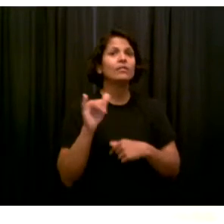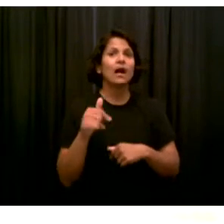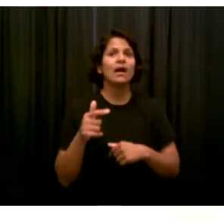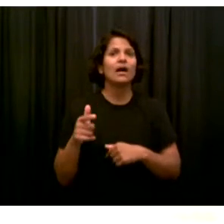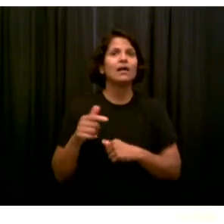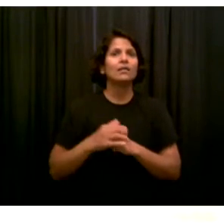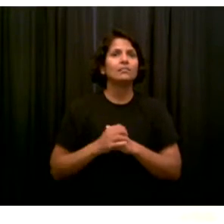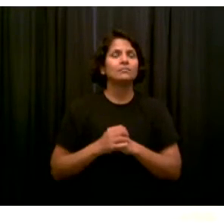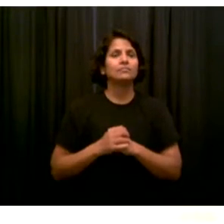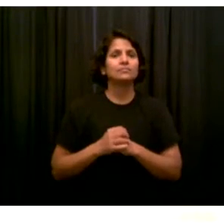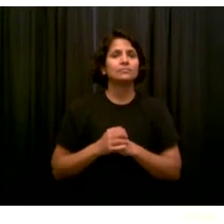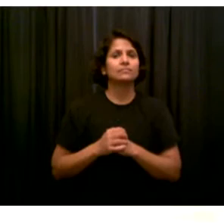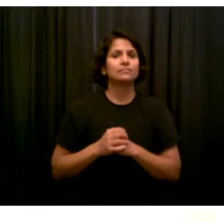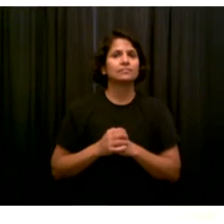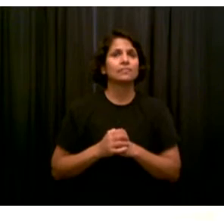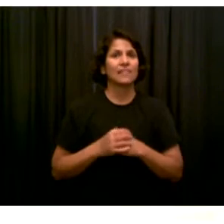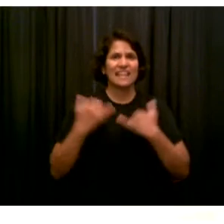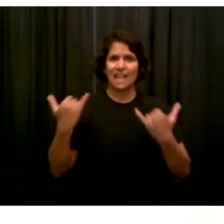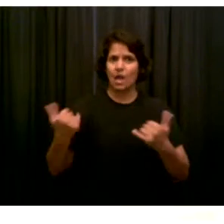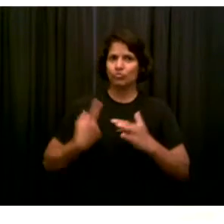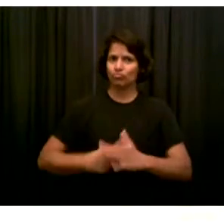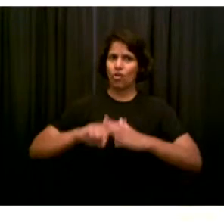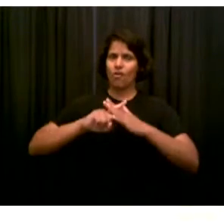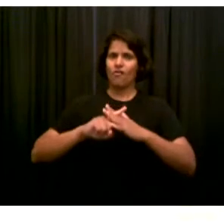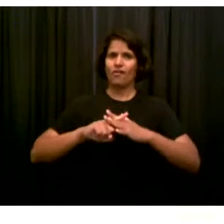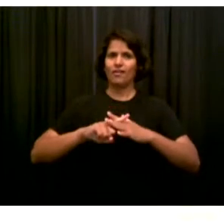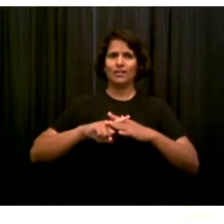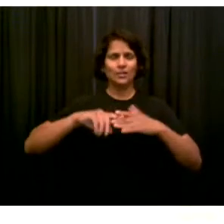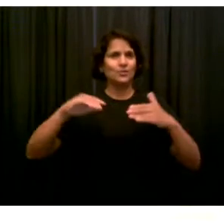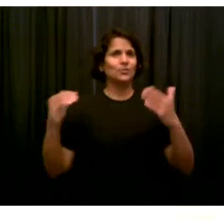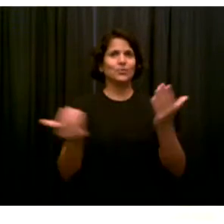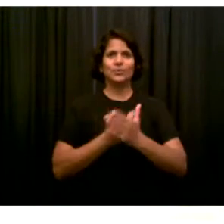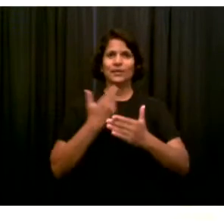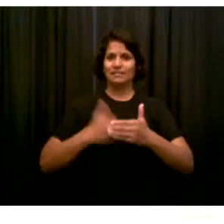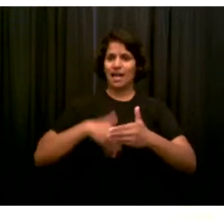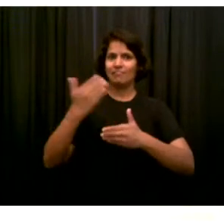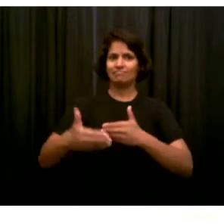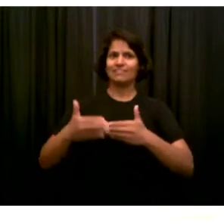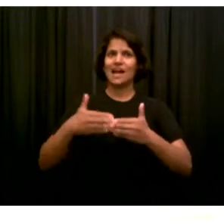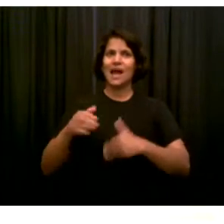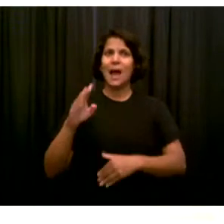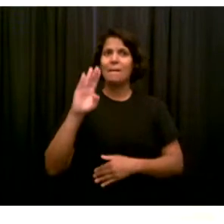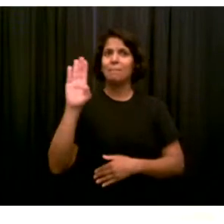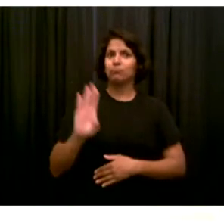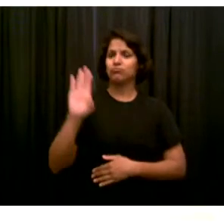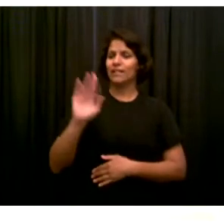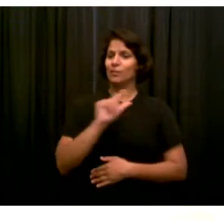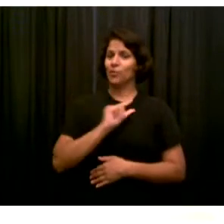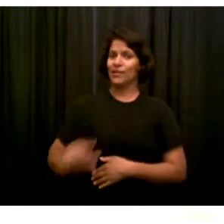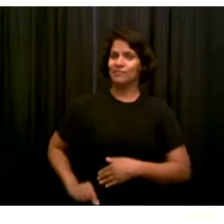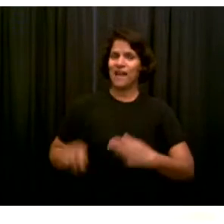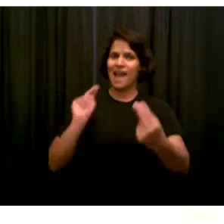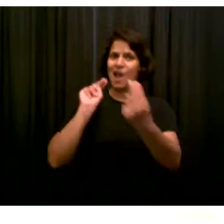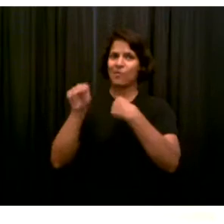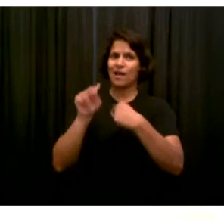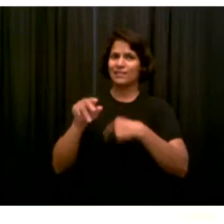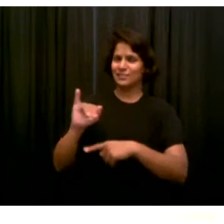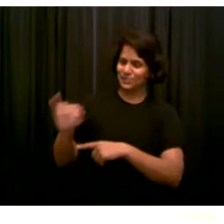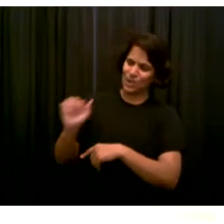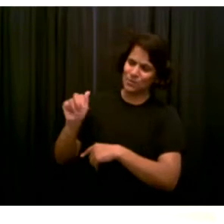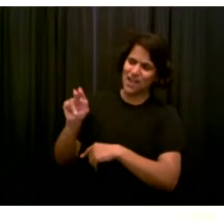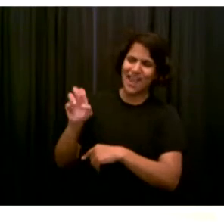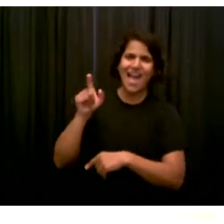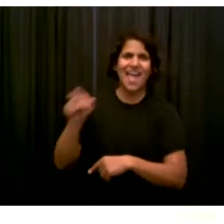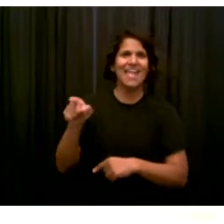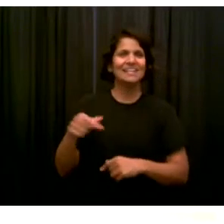of the next chapter of this. And you and Senator Kavanaugh also took a great opportunity, created